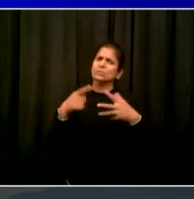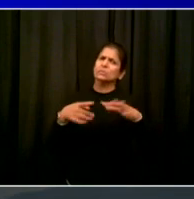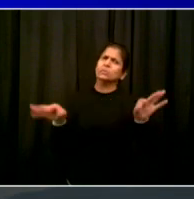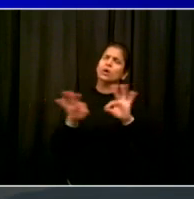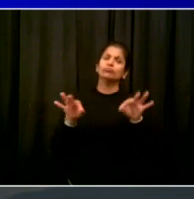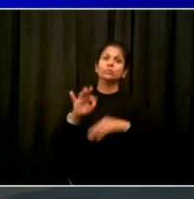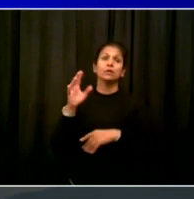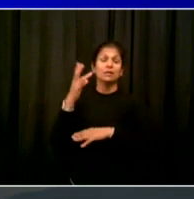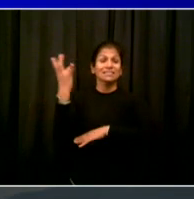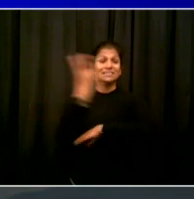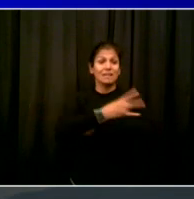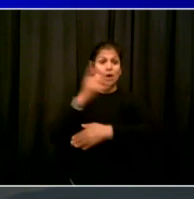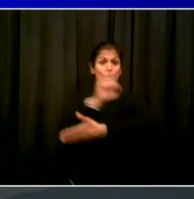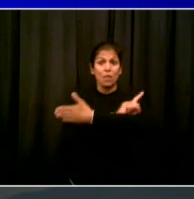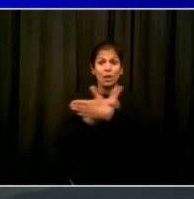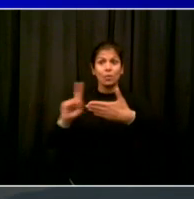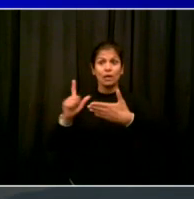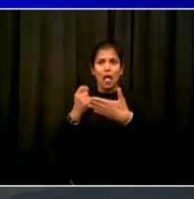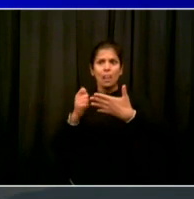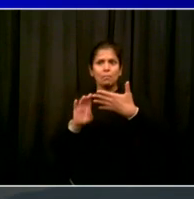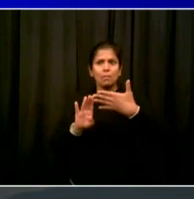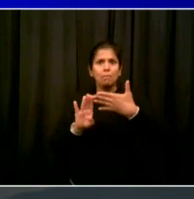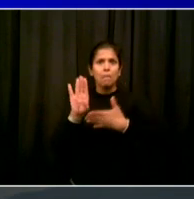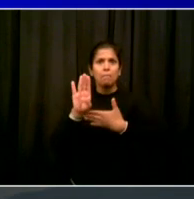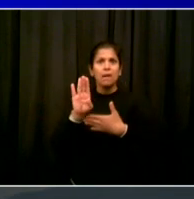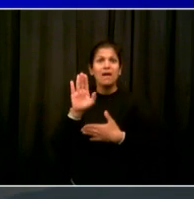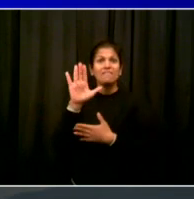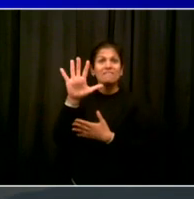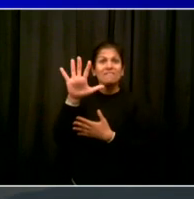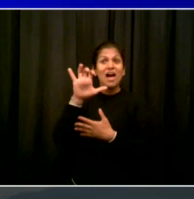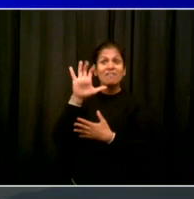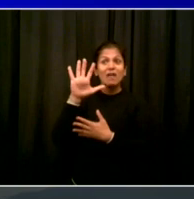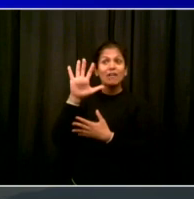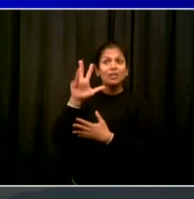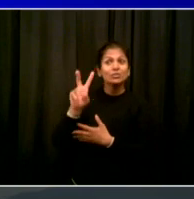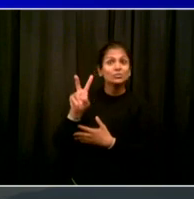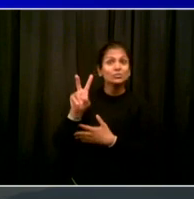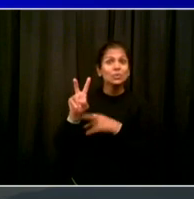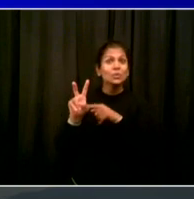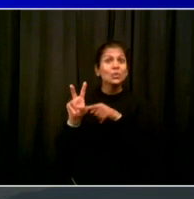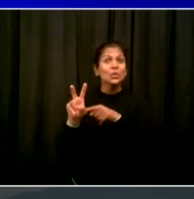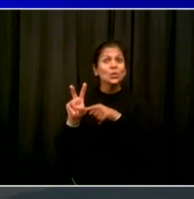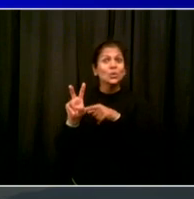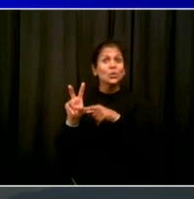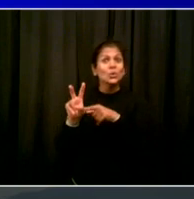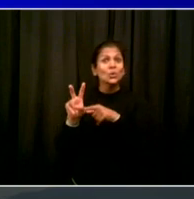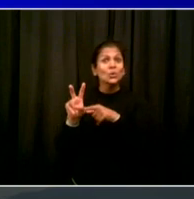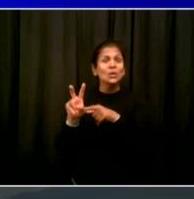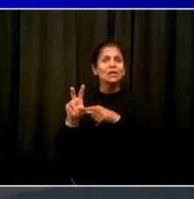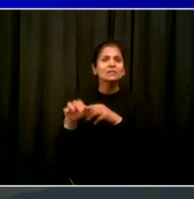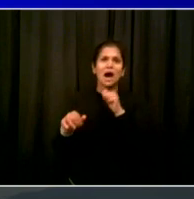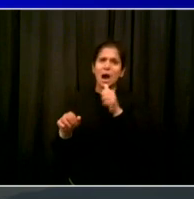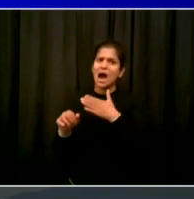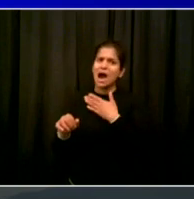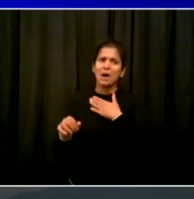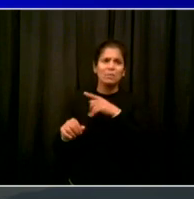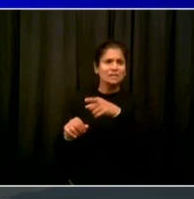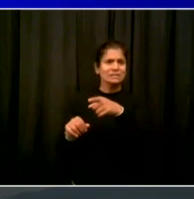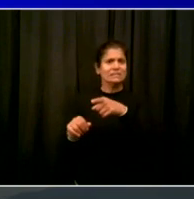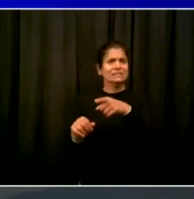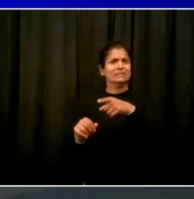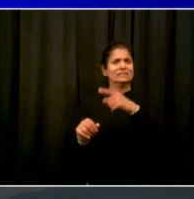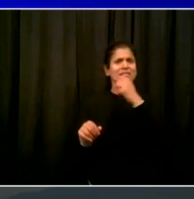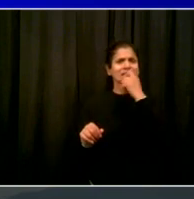550 cases today at 532. So there's stability there, but at too high a level. But here's where I am increasingly concerned, which